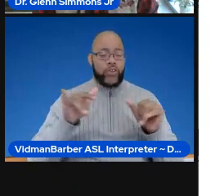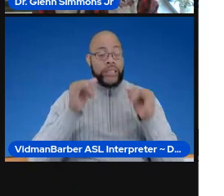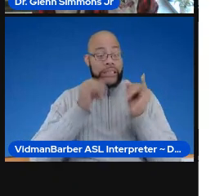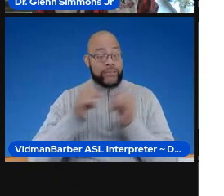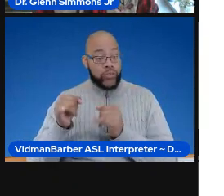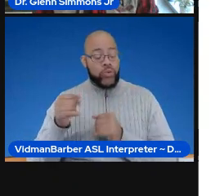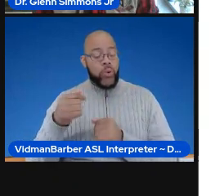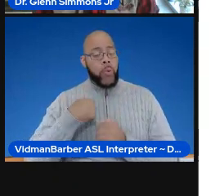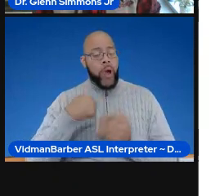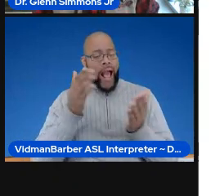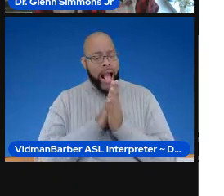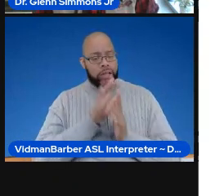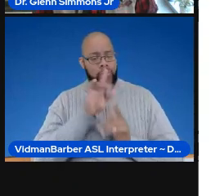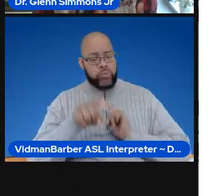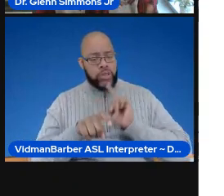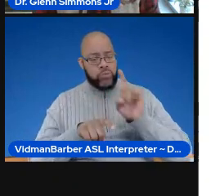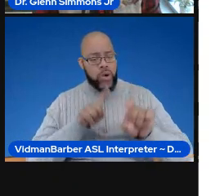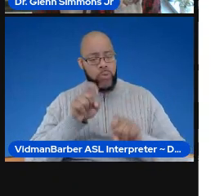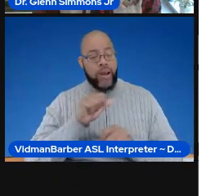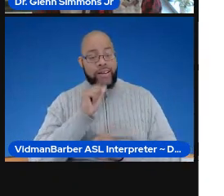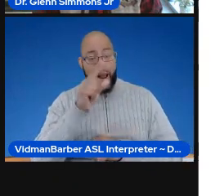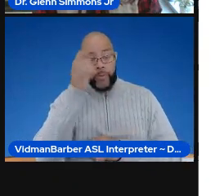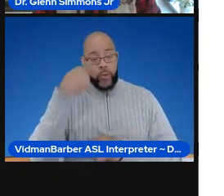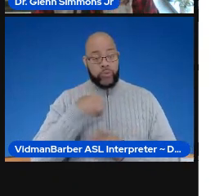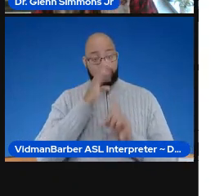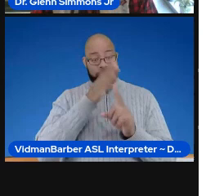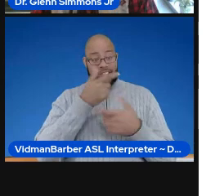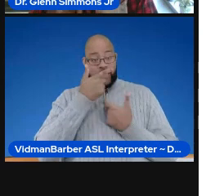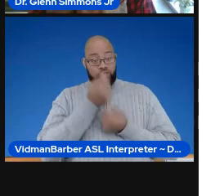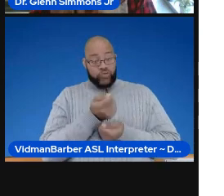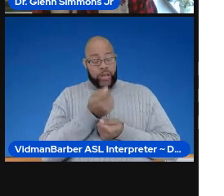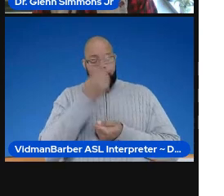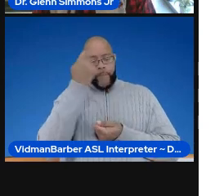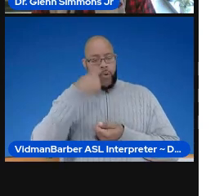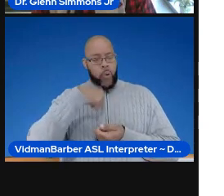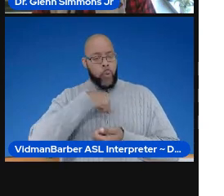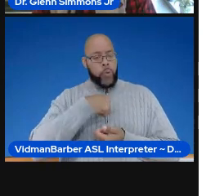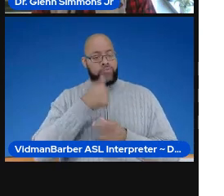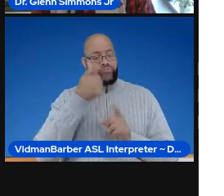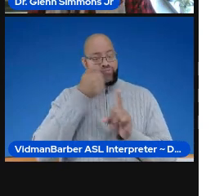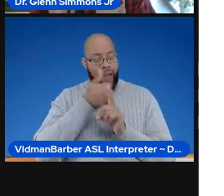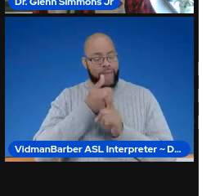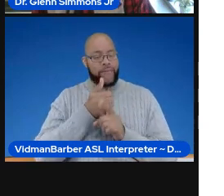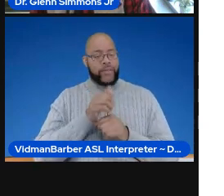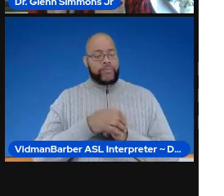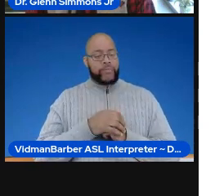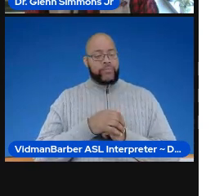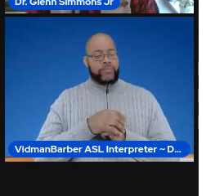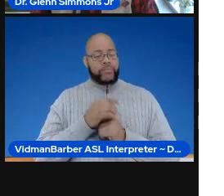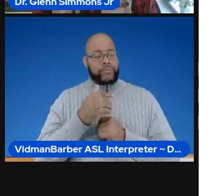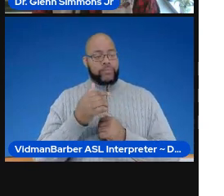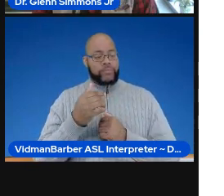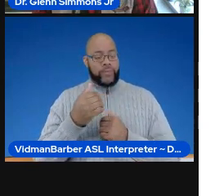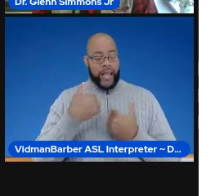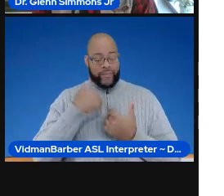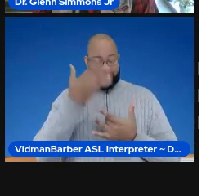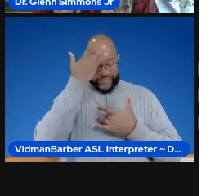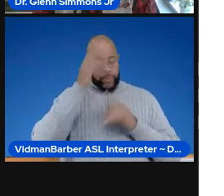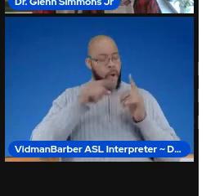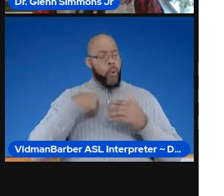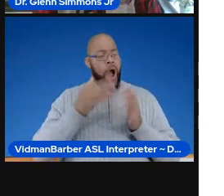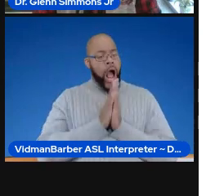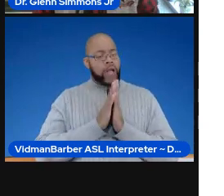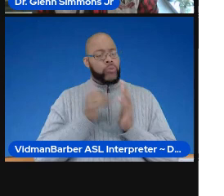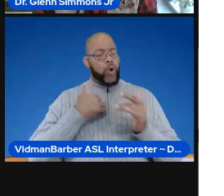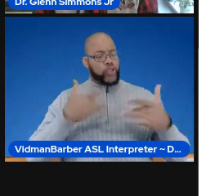And we ask these questions not because we're directly interested in, because we ourselves are afflicted, but because we're concerned about